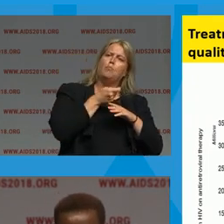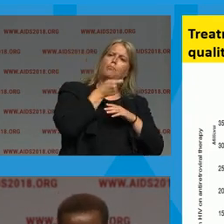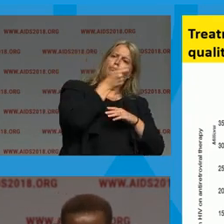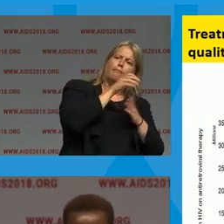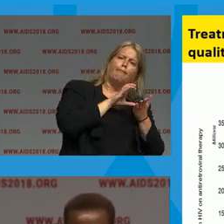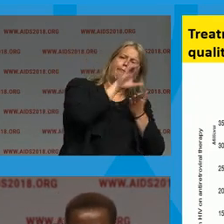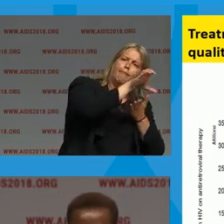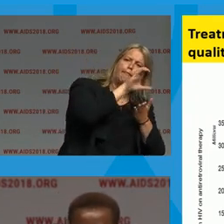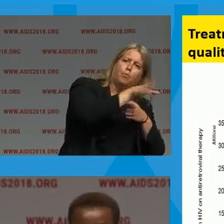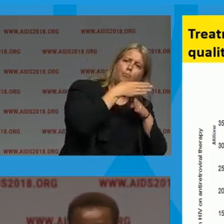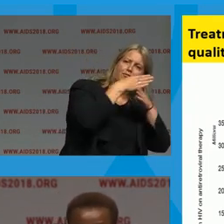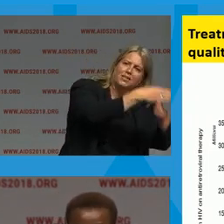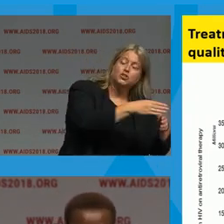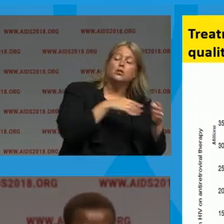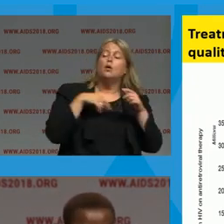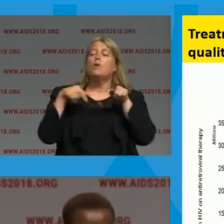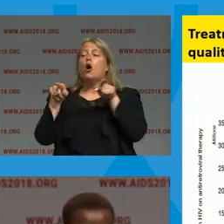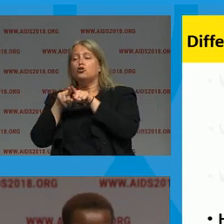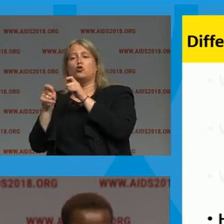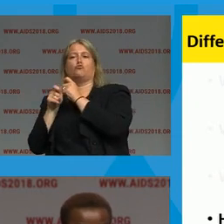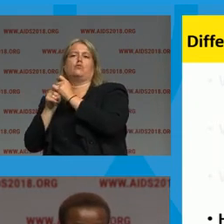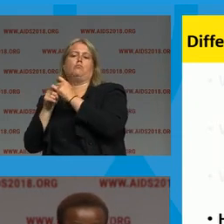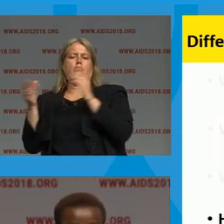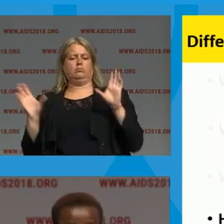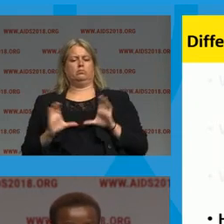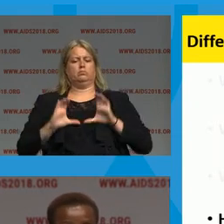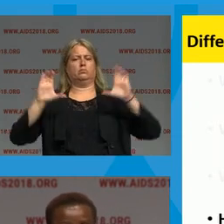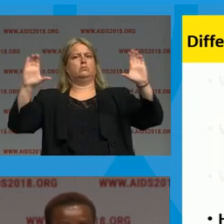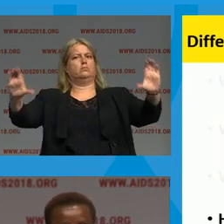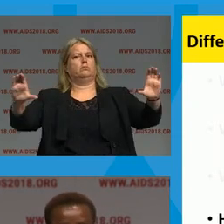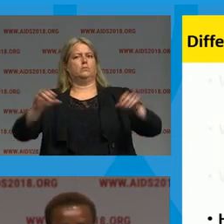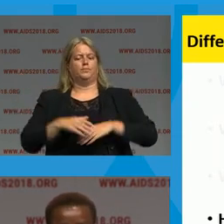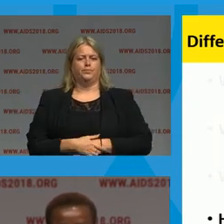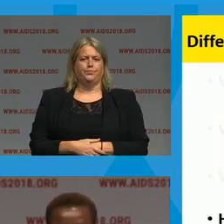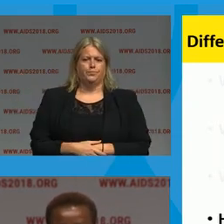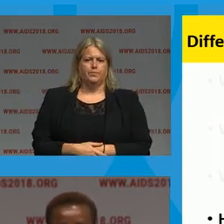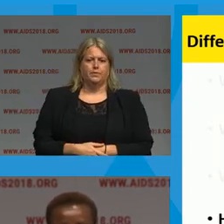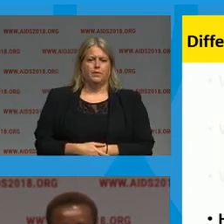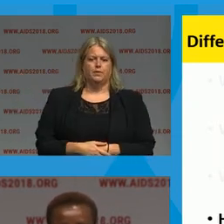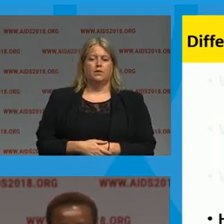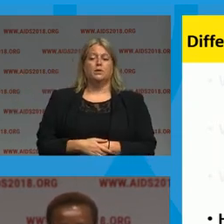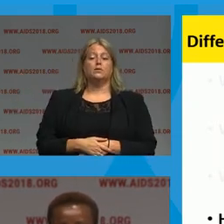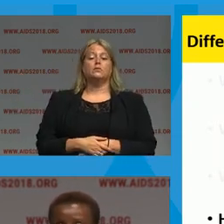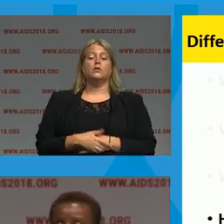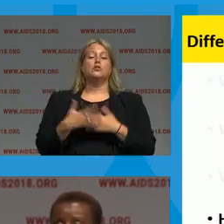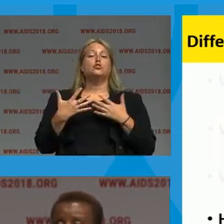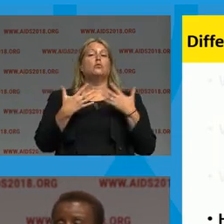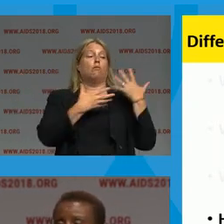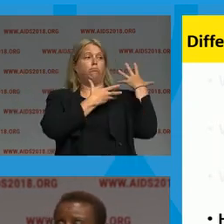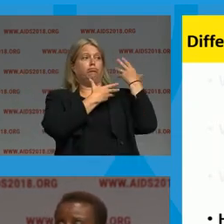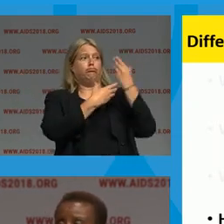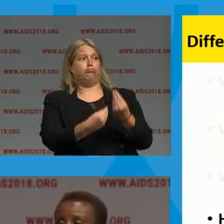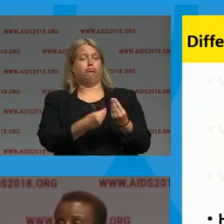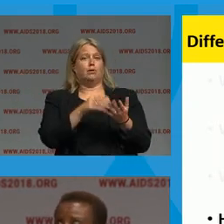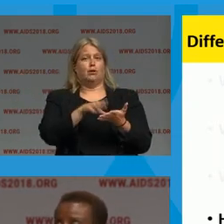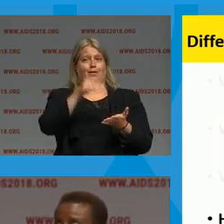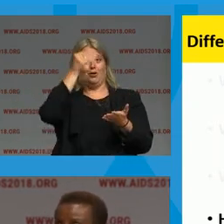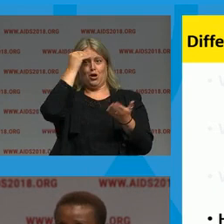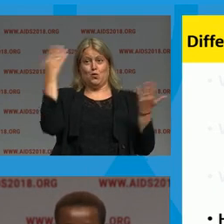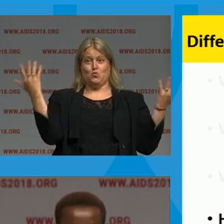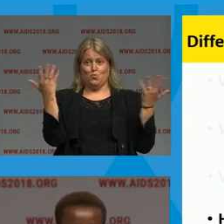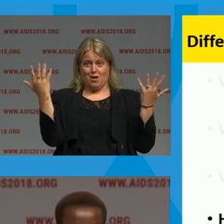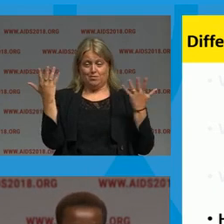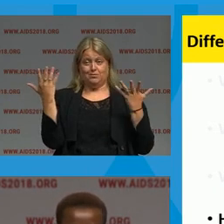have to continue to invest in treatment. So having talked about the lessons that we have learned, what we